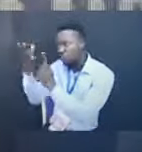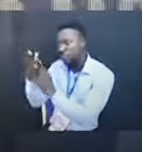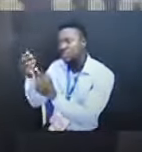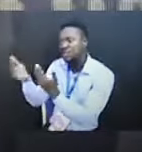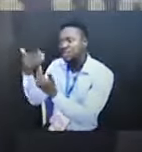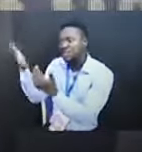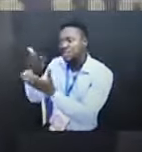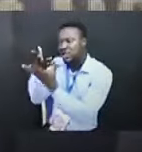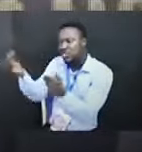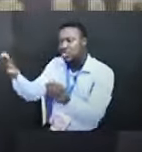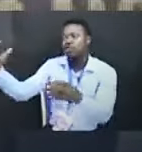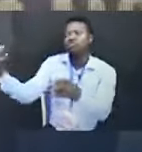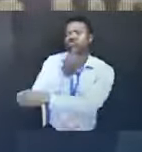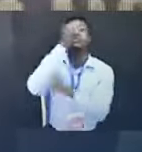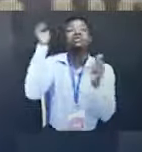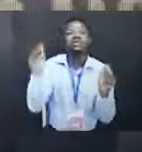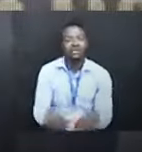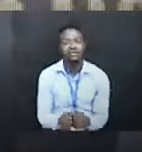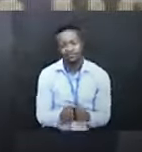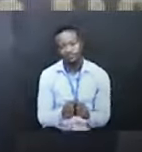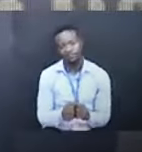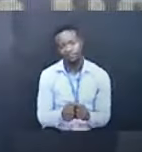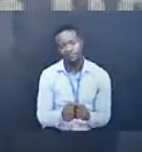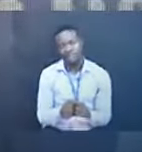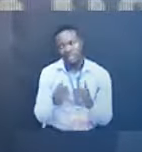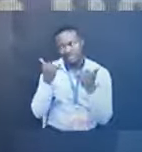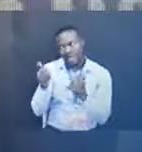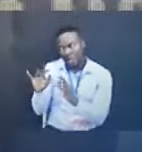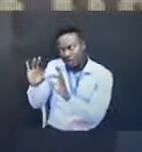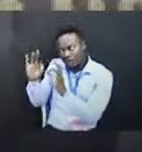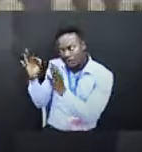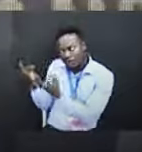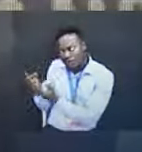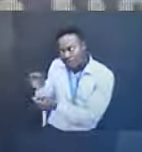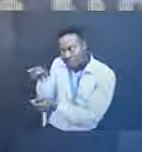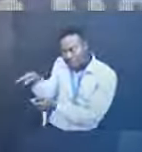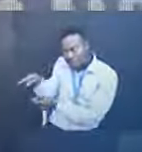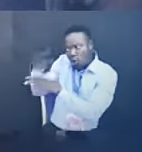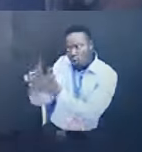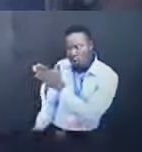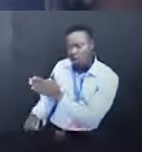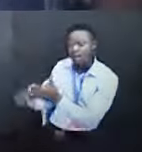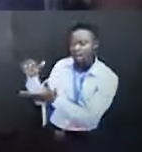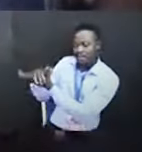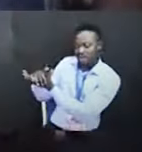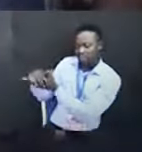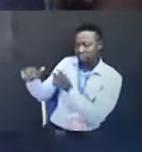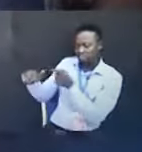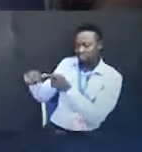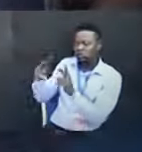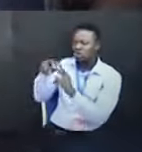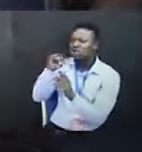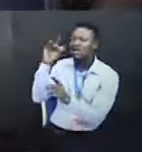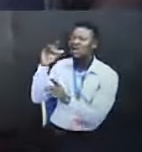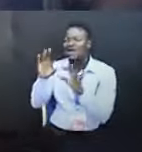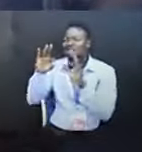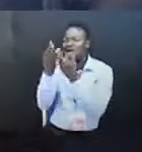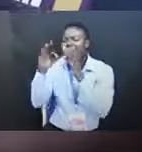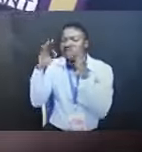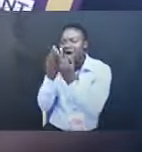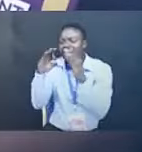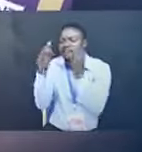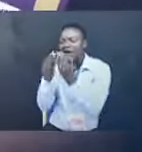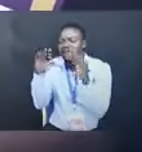And the family is also derived from marriage. That is why you can't talk about family when you also don't touch